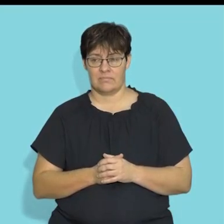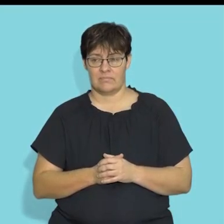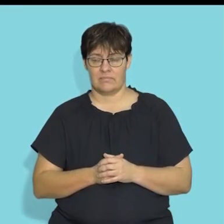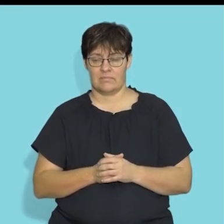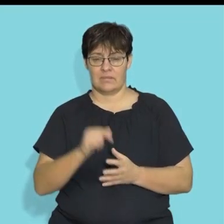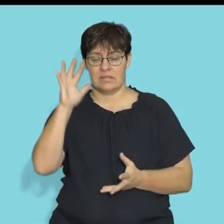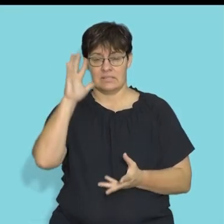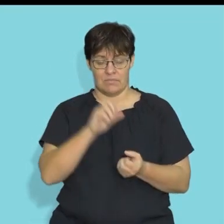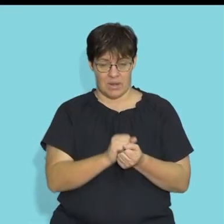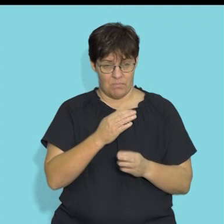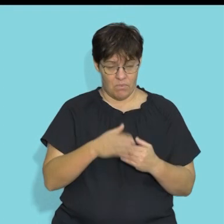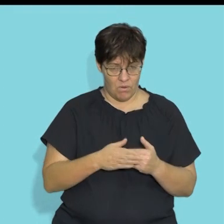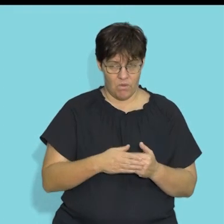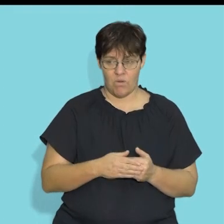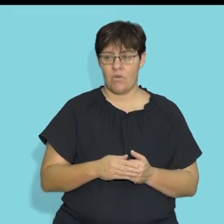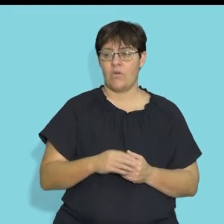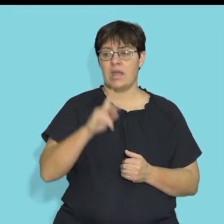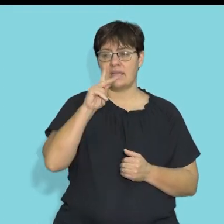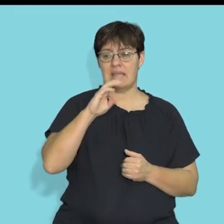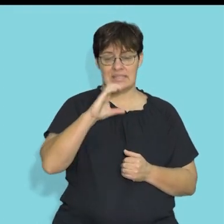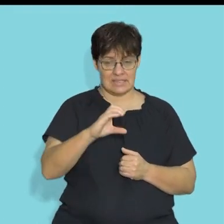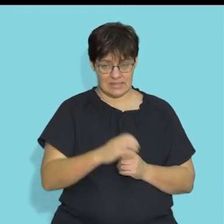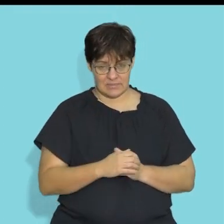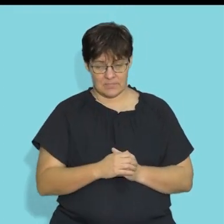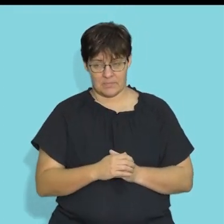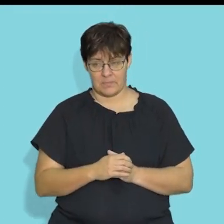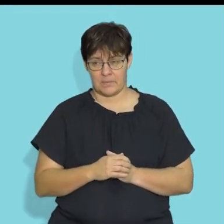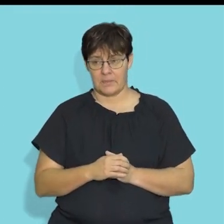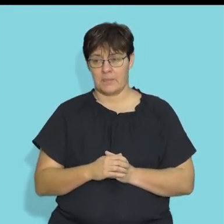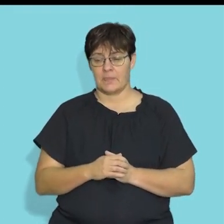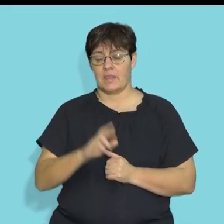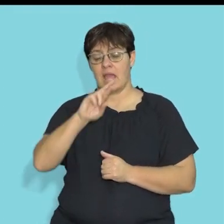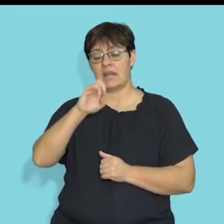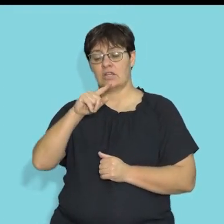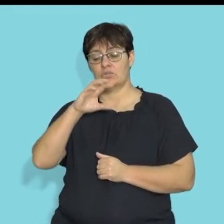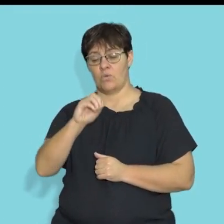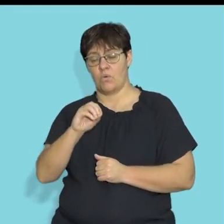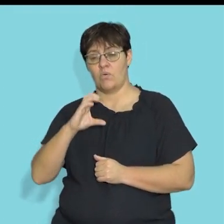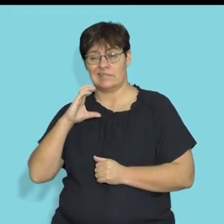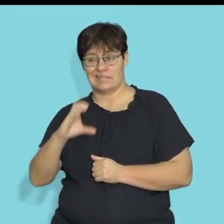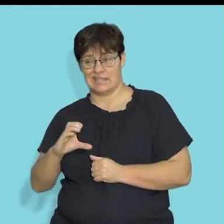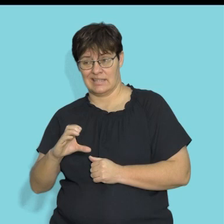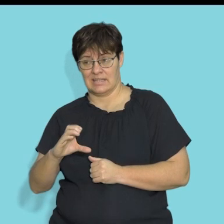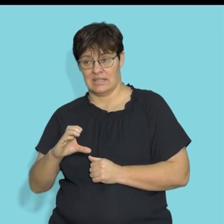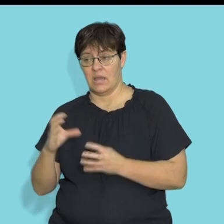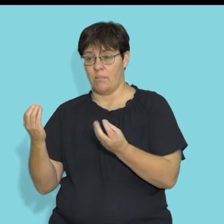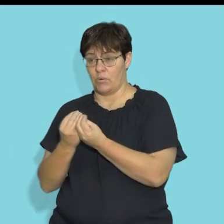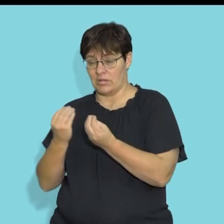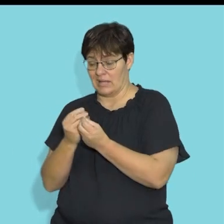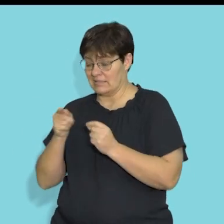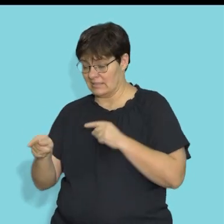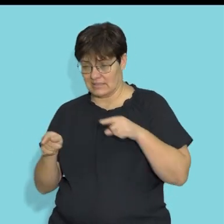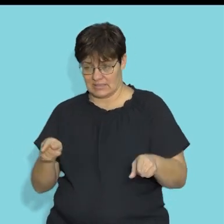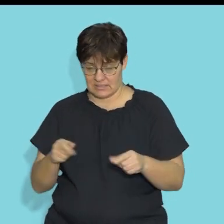Then to summarize equilibrium constant or Kc, the ratio of your concentrations of your product and